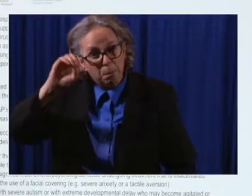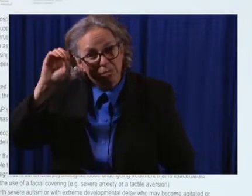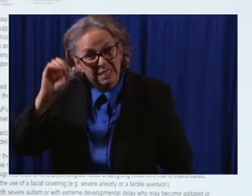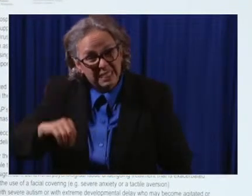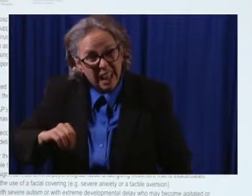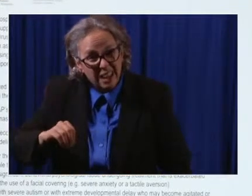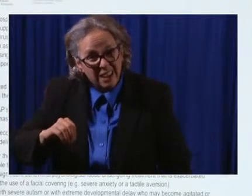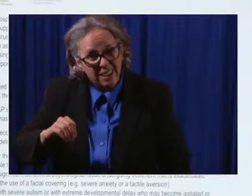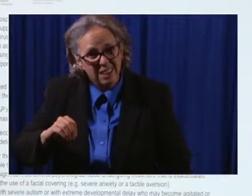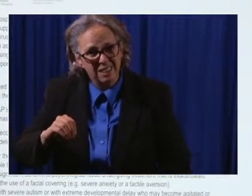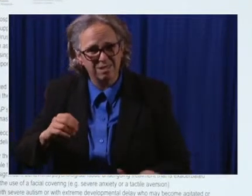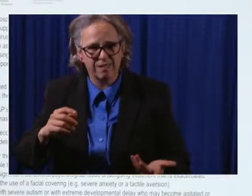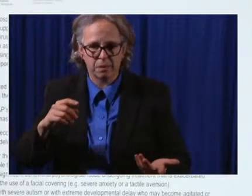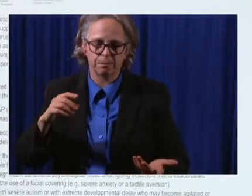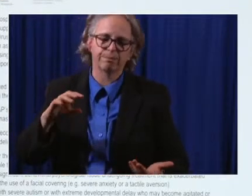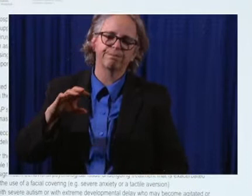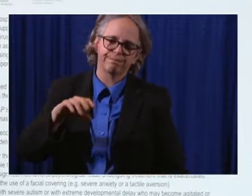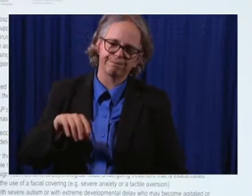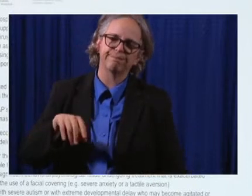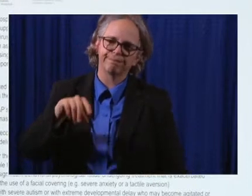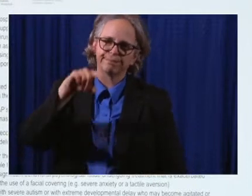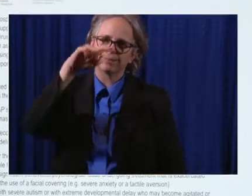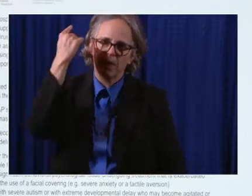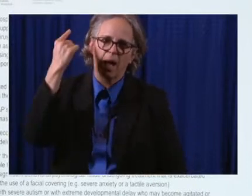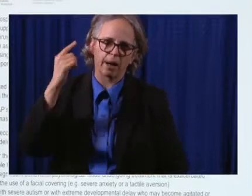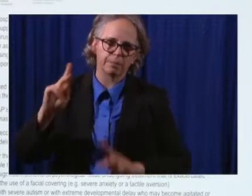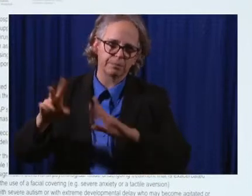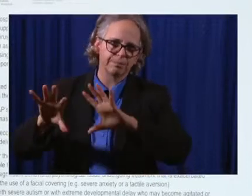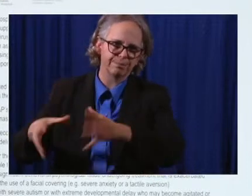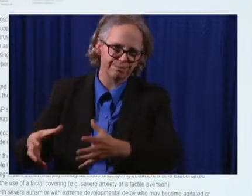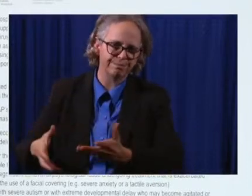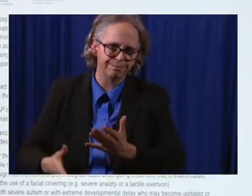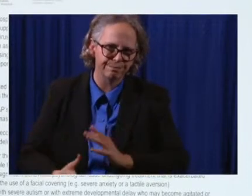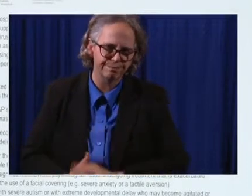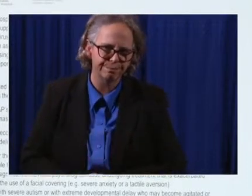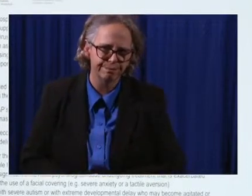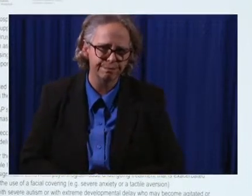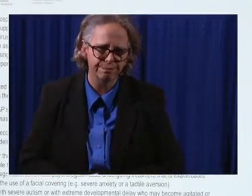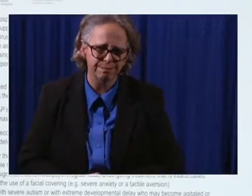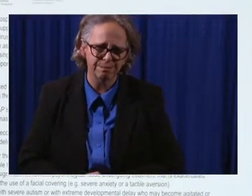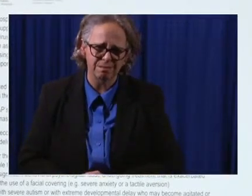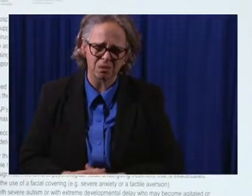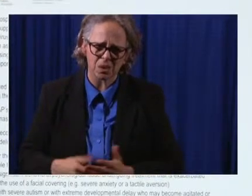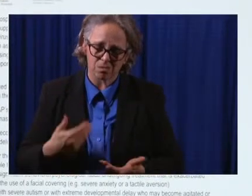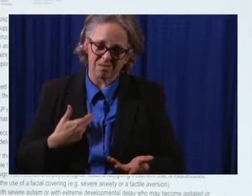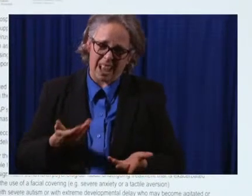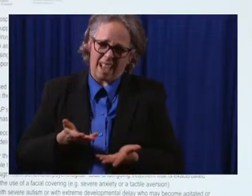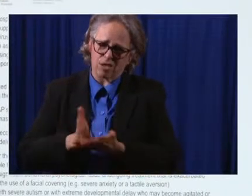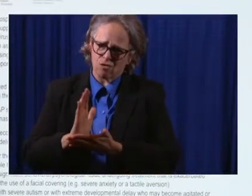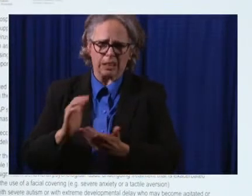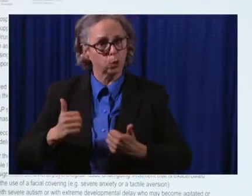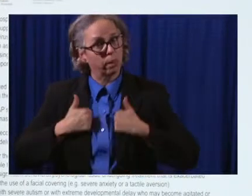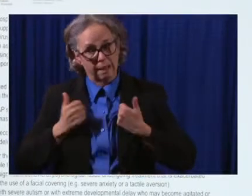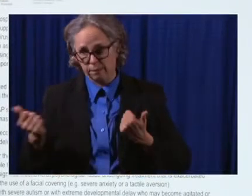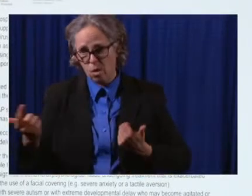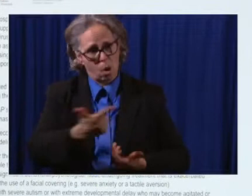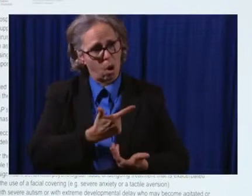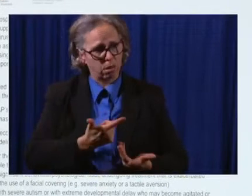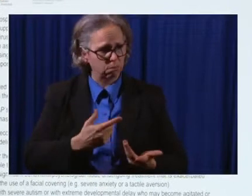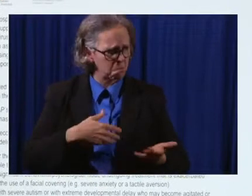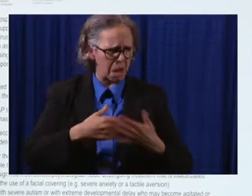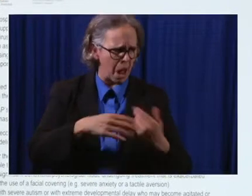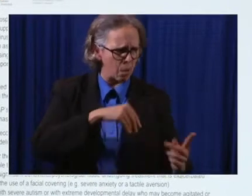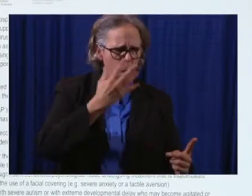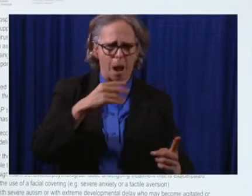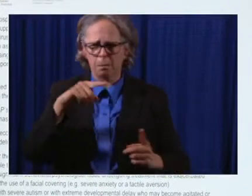victims, all had a right to live. Most of the individuals, we know from talking to chiefs of police and